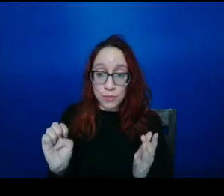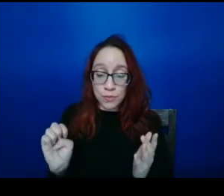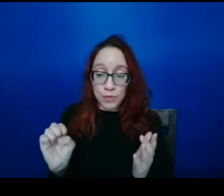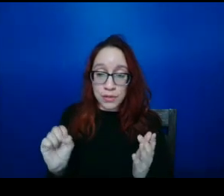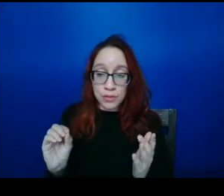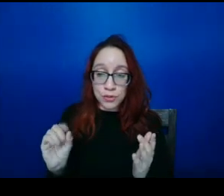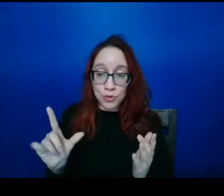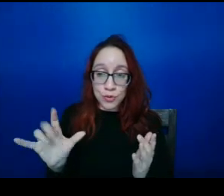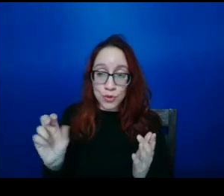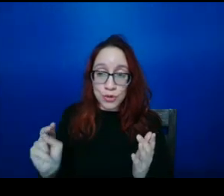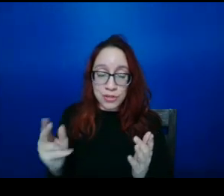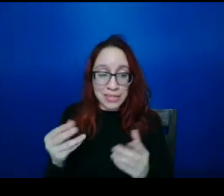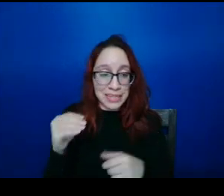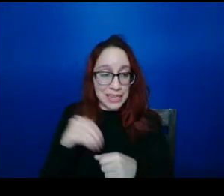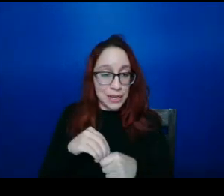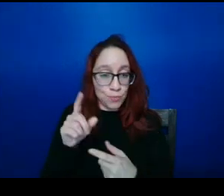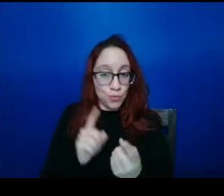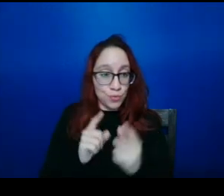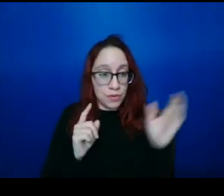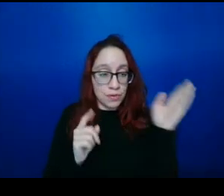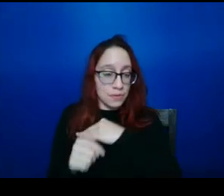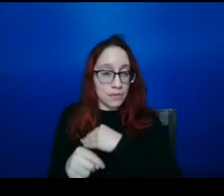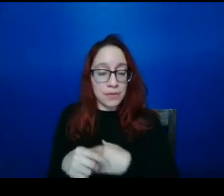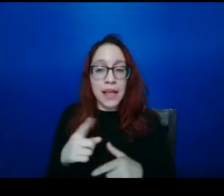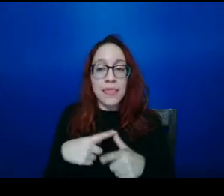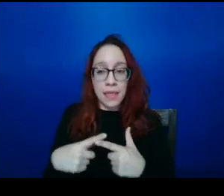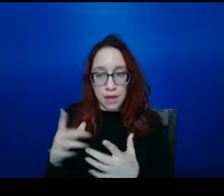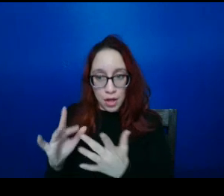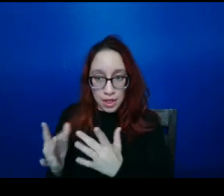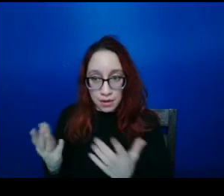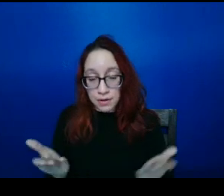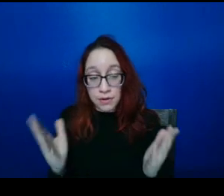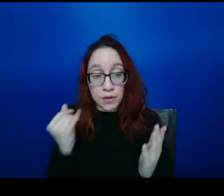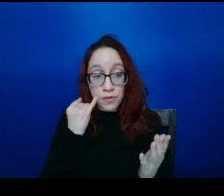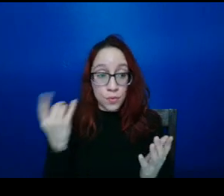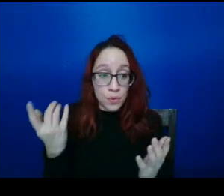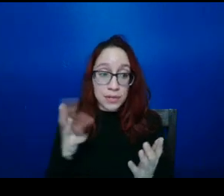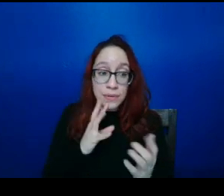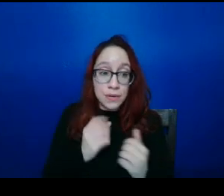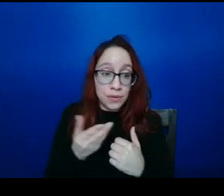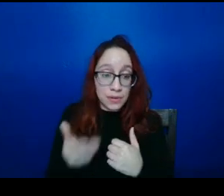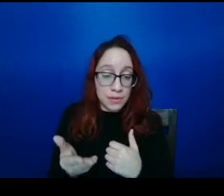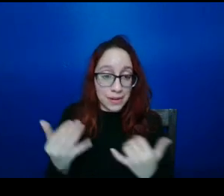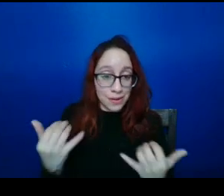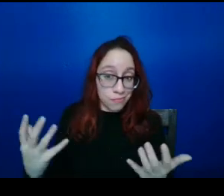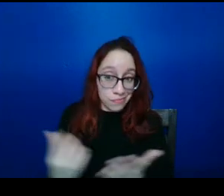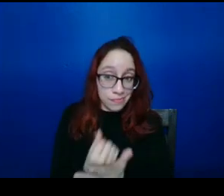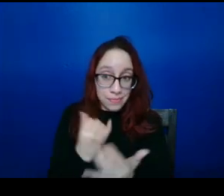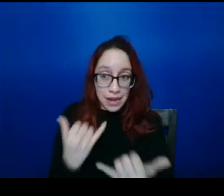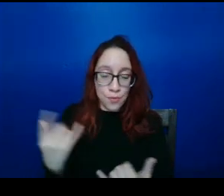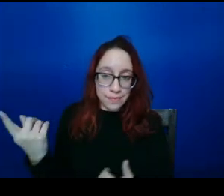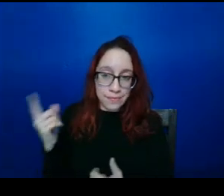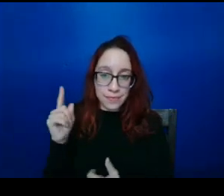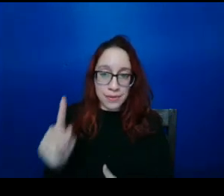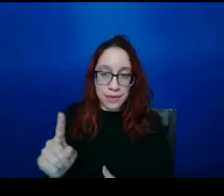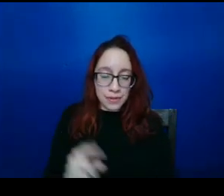Let's begin with those in person after we'll go online. All right. If you would like to speak on this item, now is the time to approach the